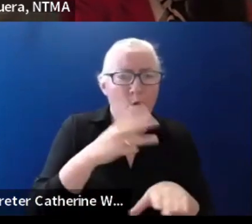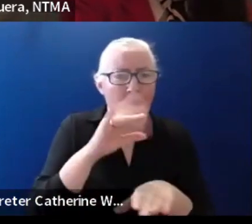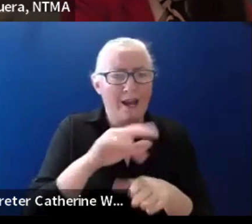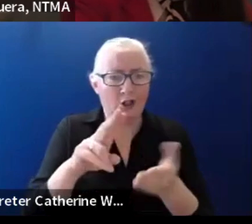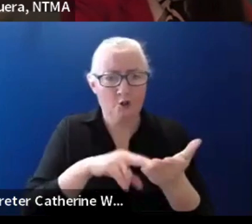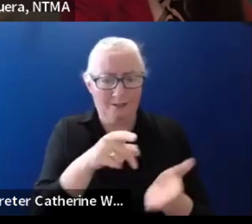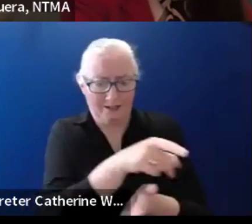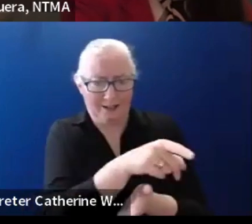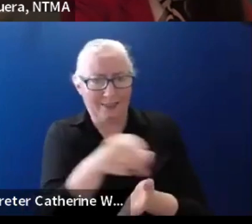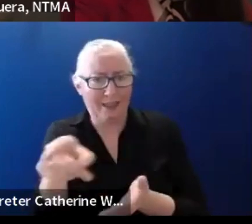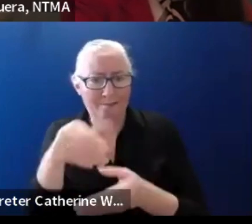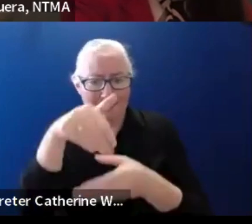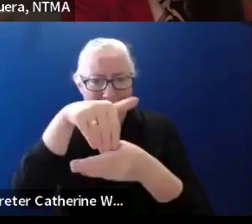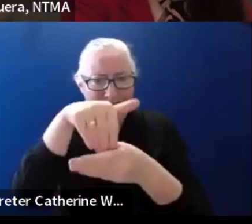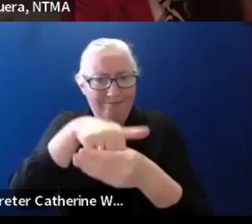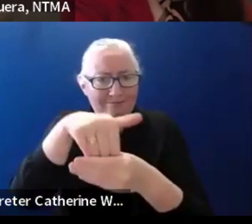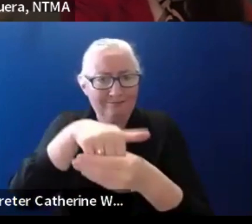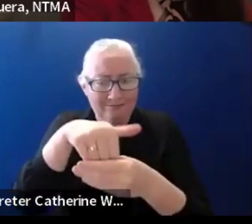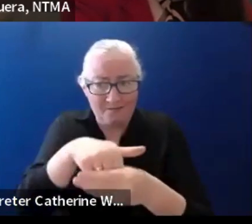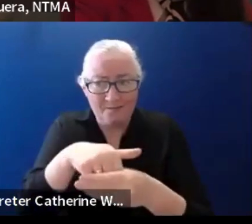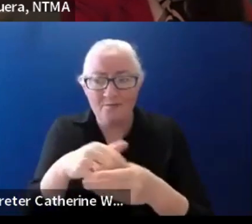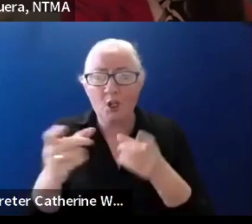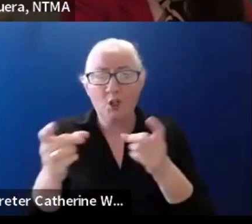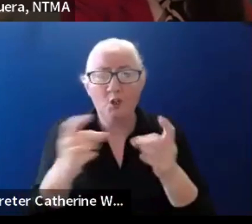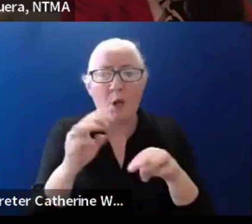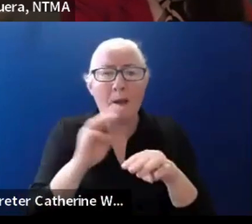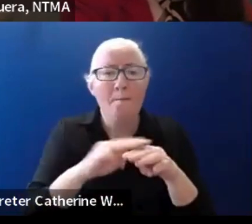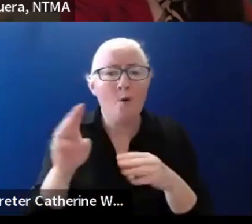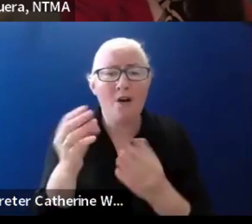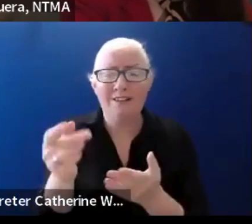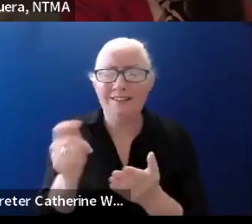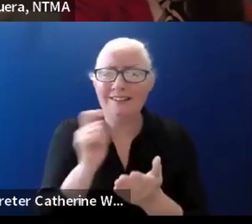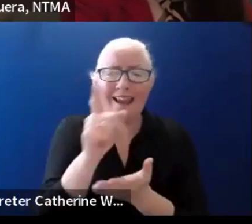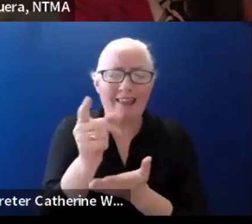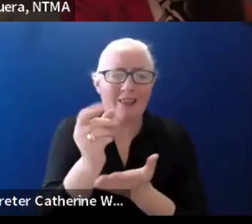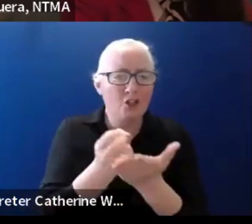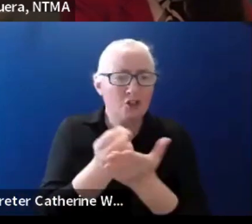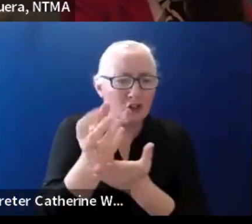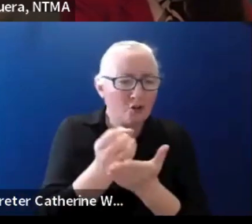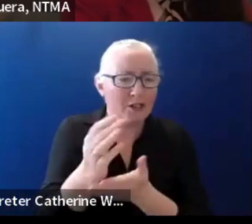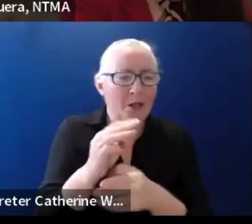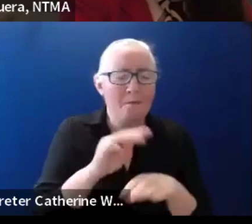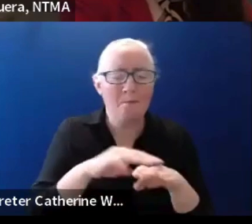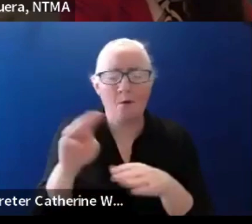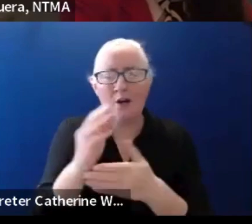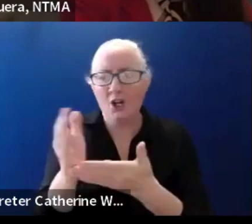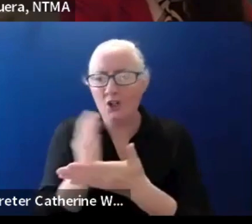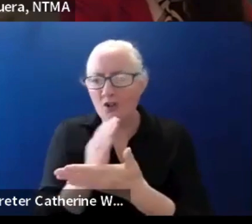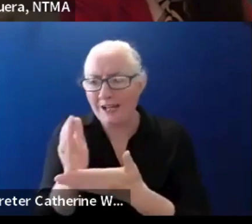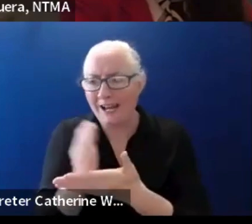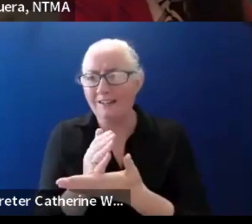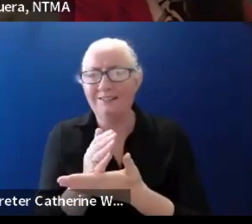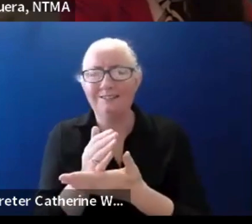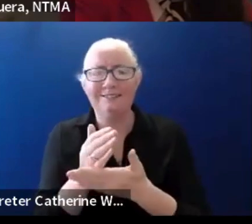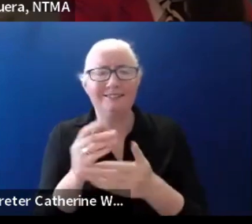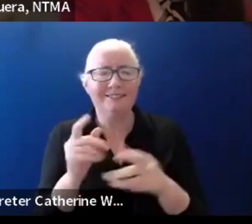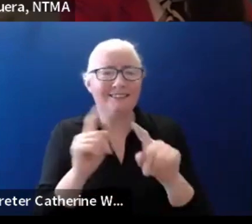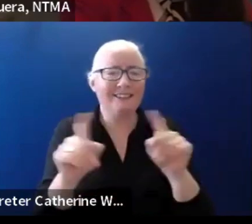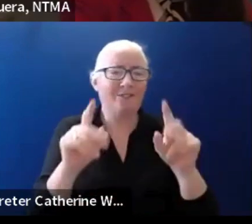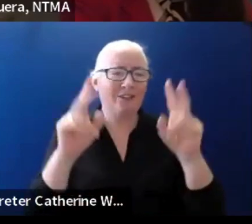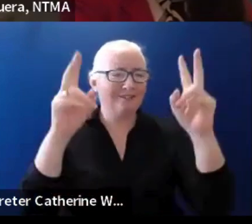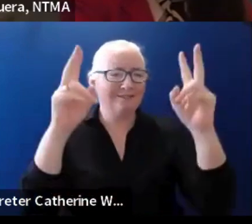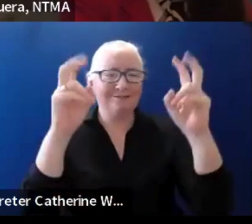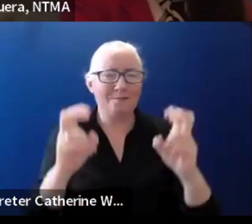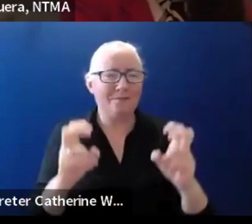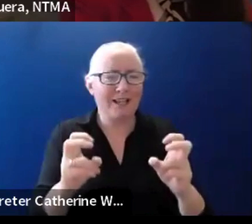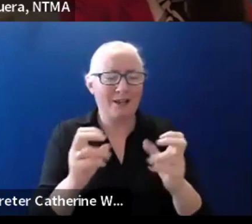that and do more kind of storytelling and more sharing and more under many different aspects of